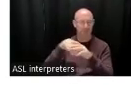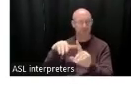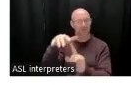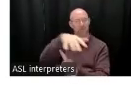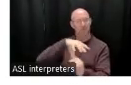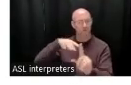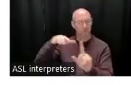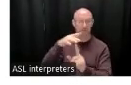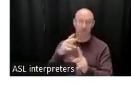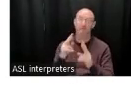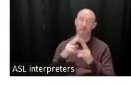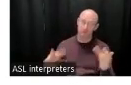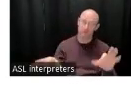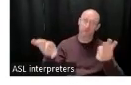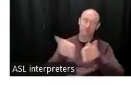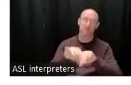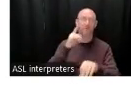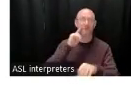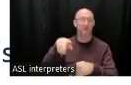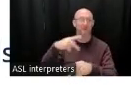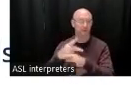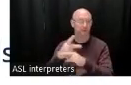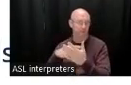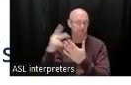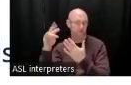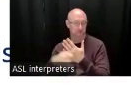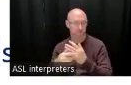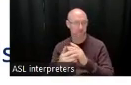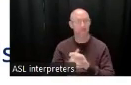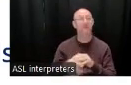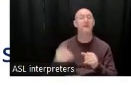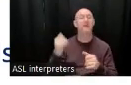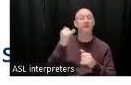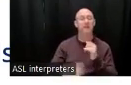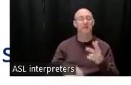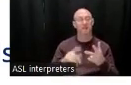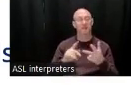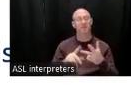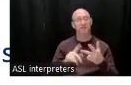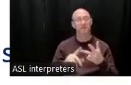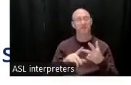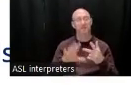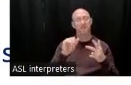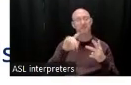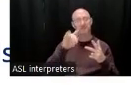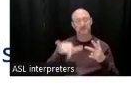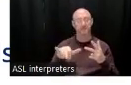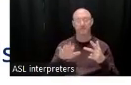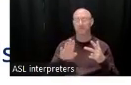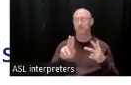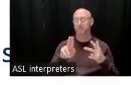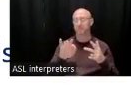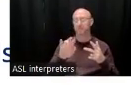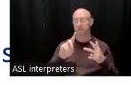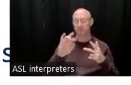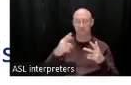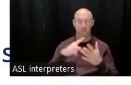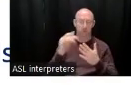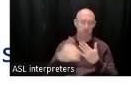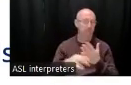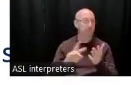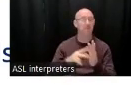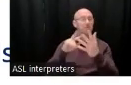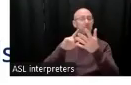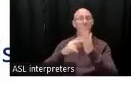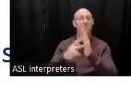that's extremely important for those types of projects. And lastly, for a capacity building project where the entire purpose of it is to invest